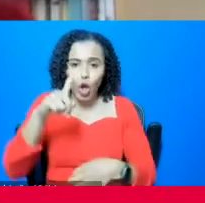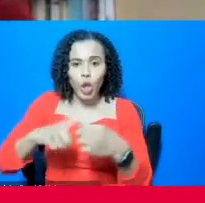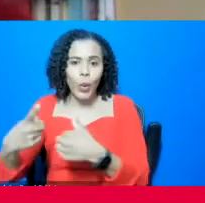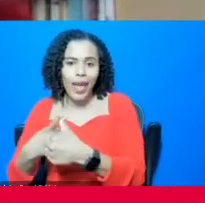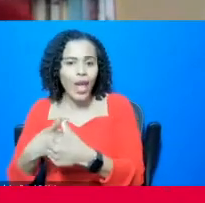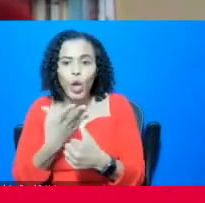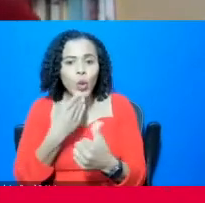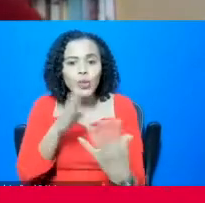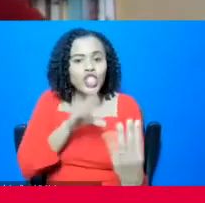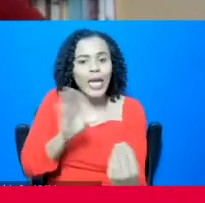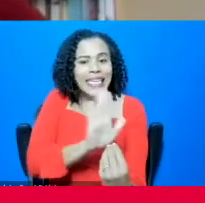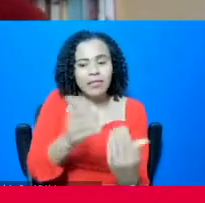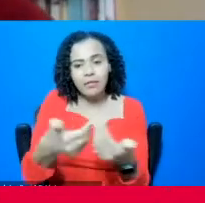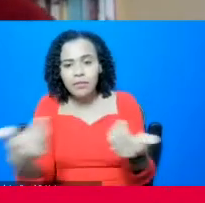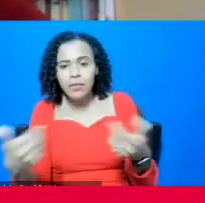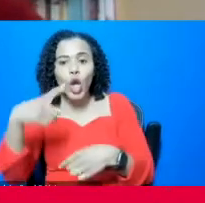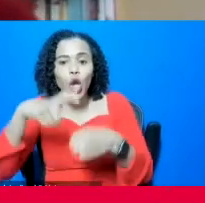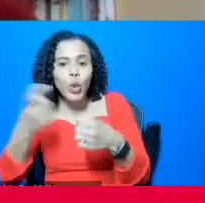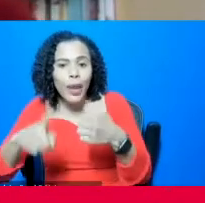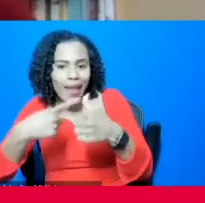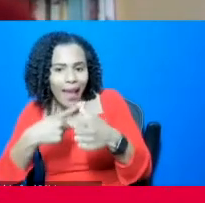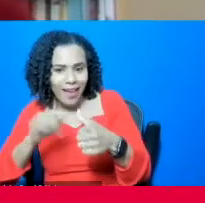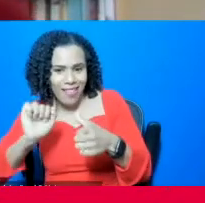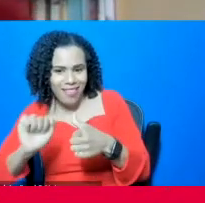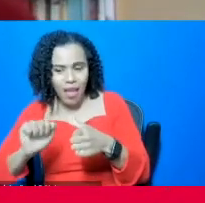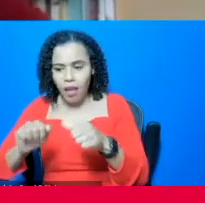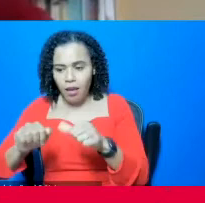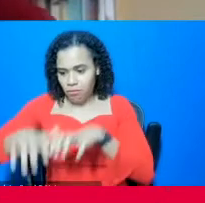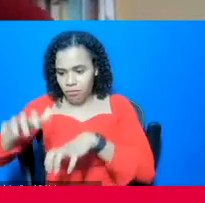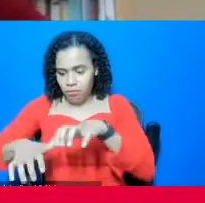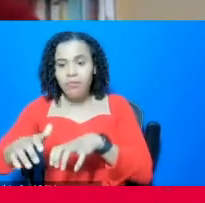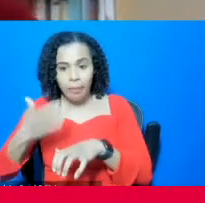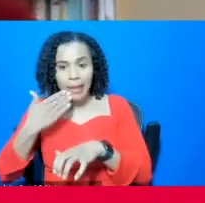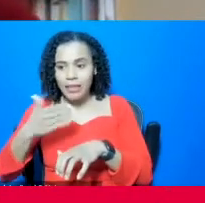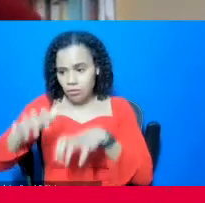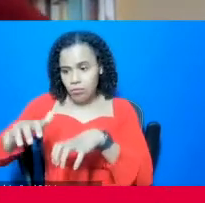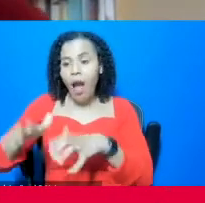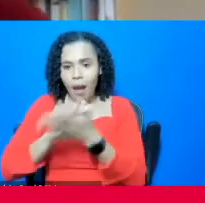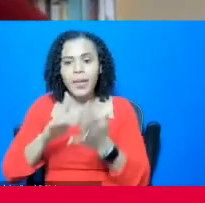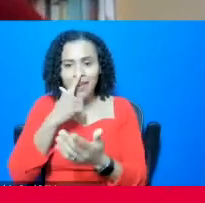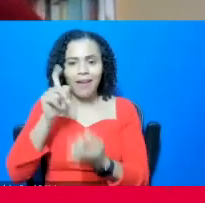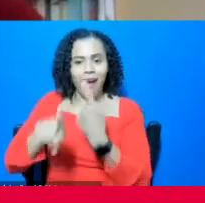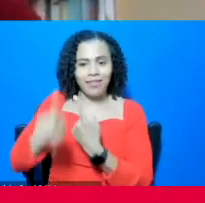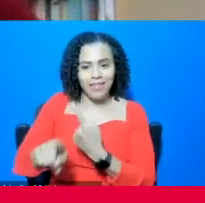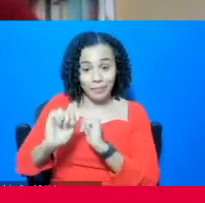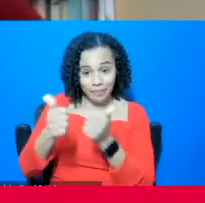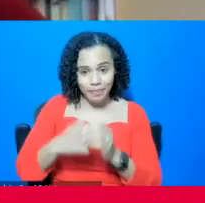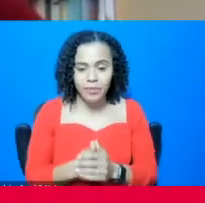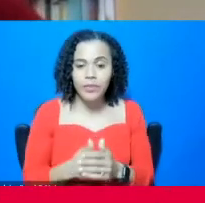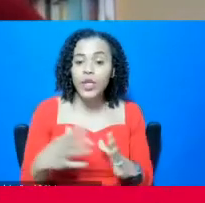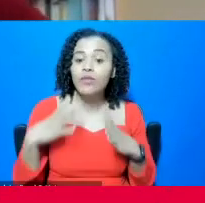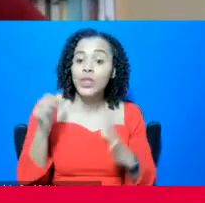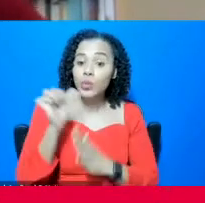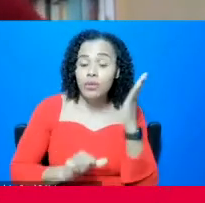box. If you put them in the chat box, they won't get answered. So yeah, to begin, across